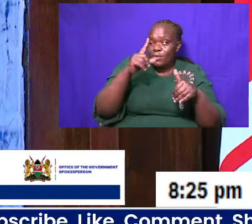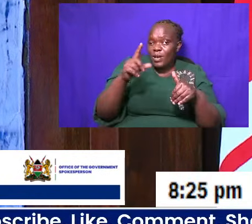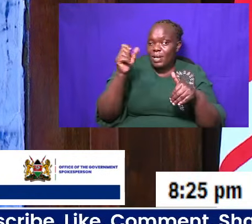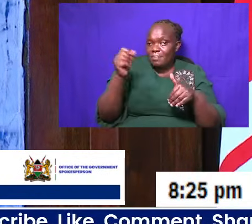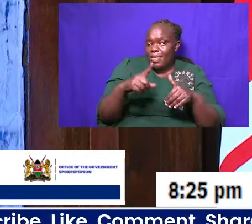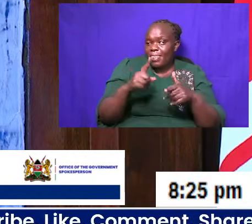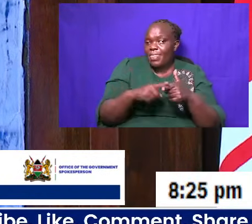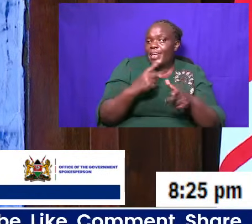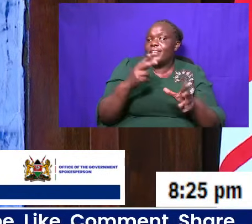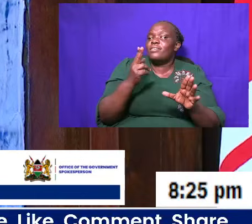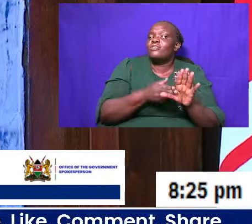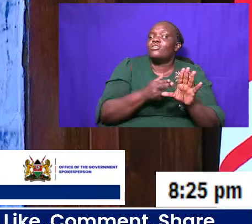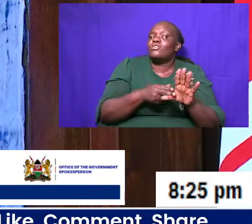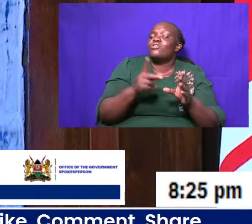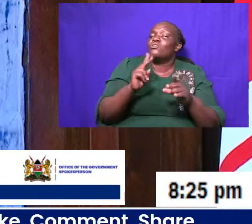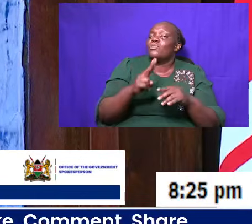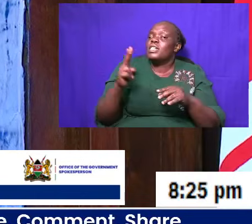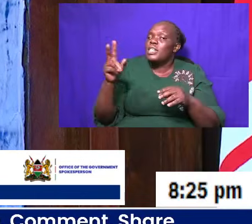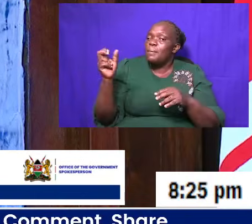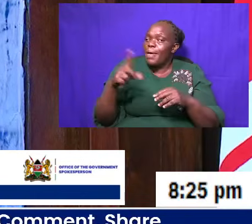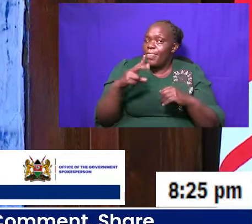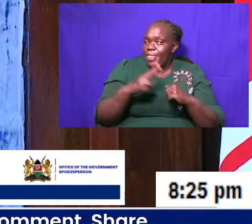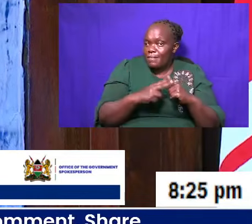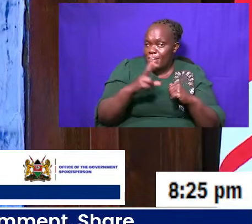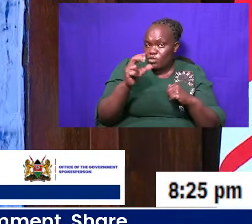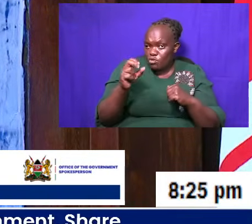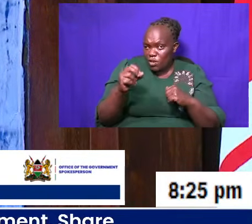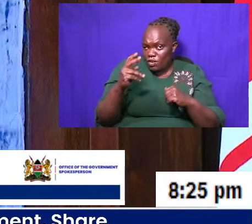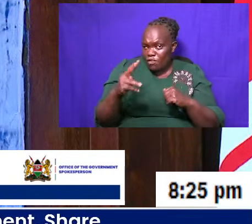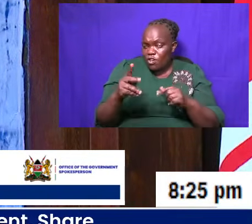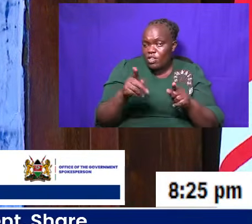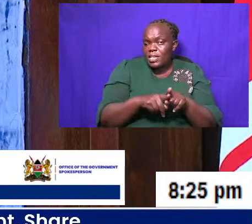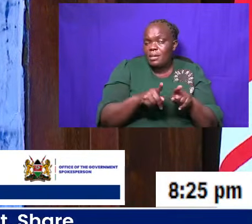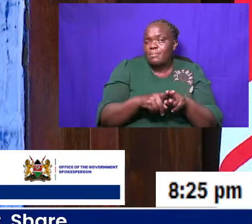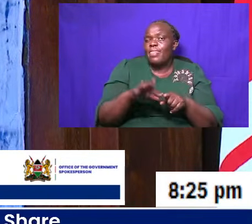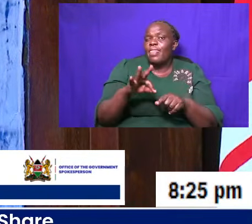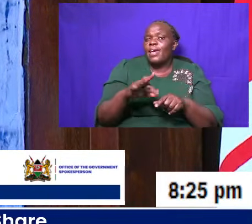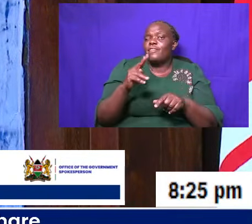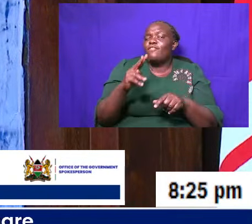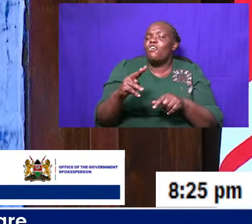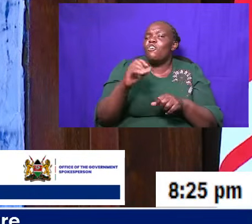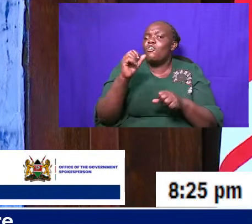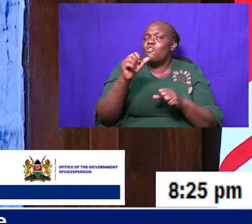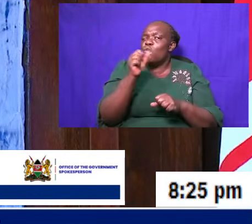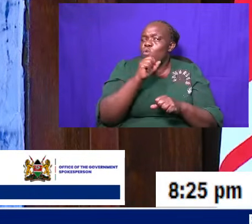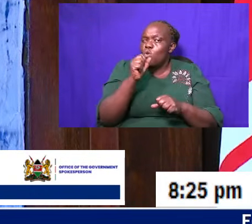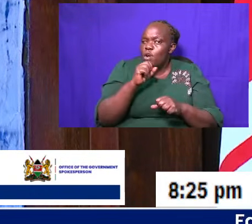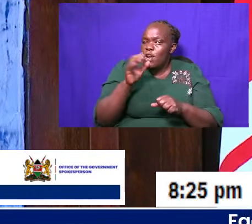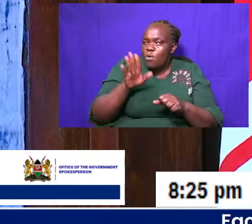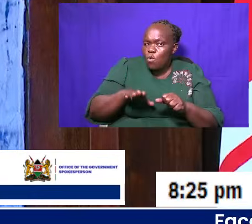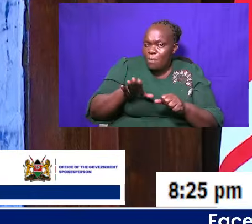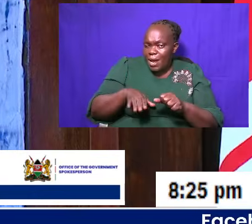I joined on 22nd of July 2024. I was a 34-year-old young woman.